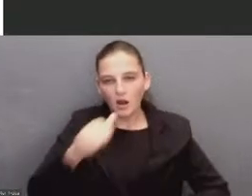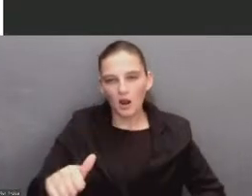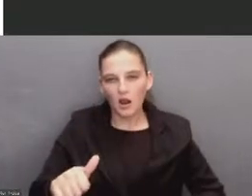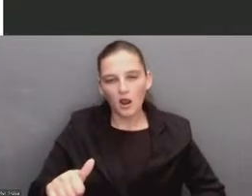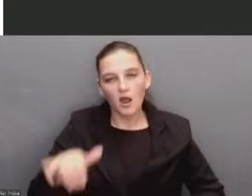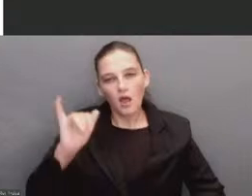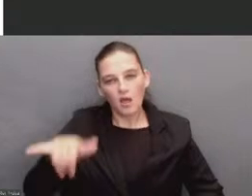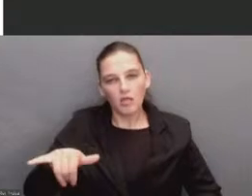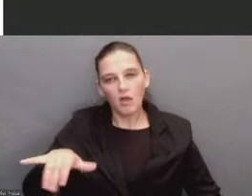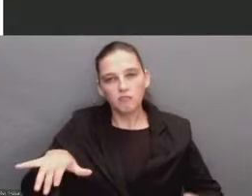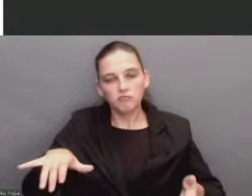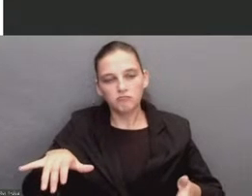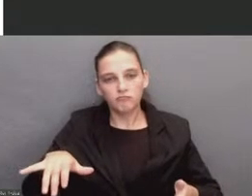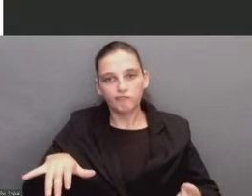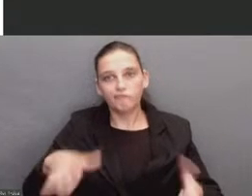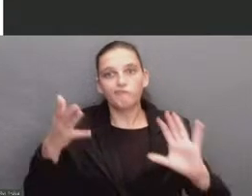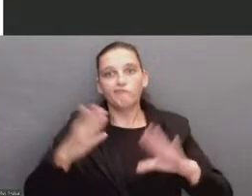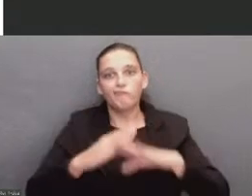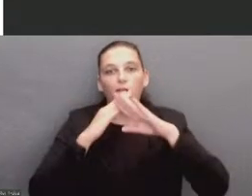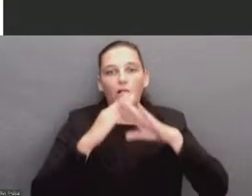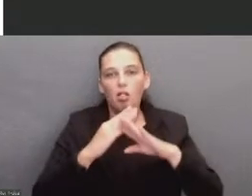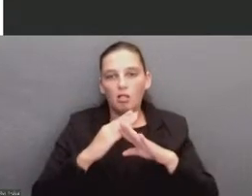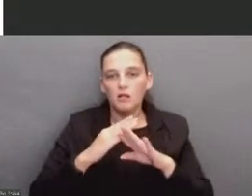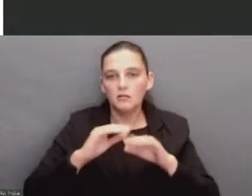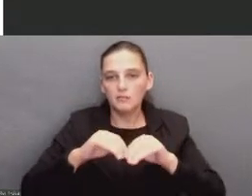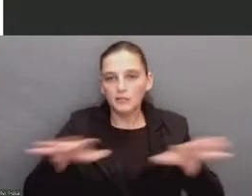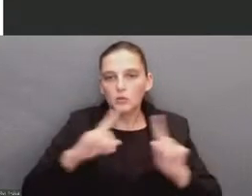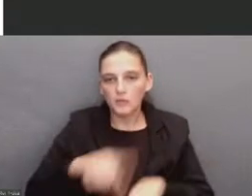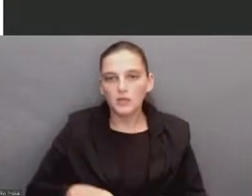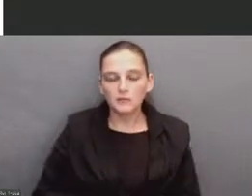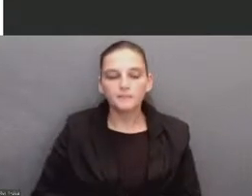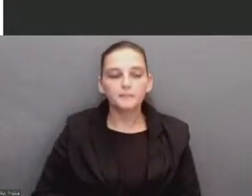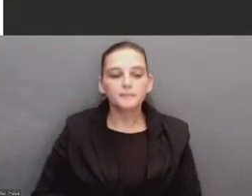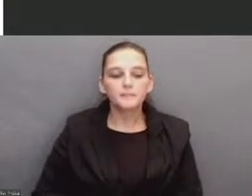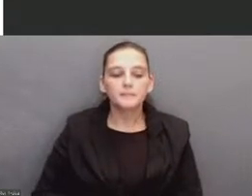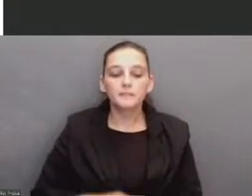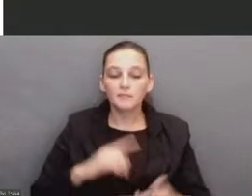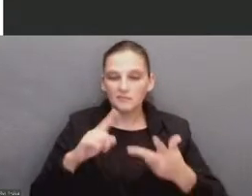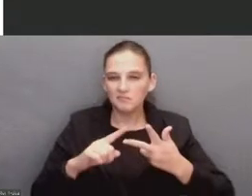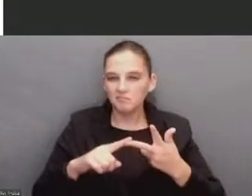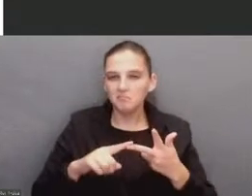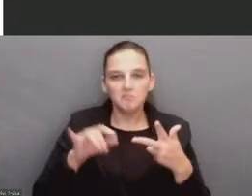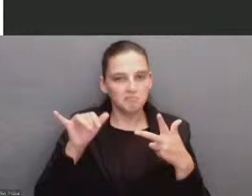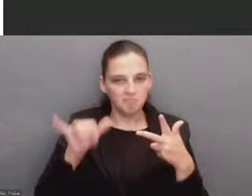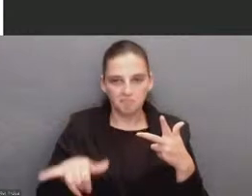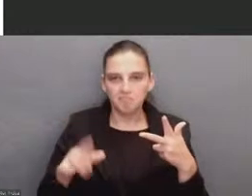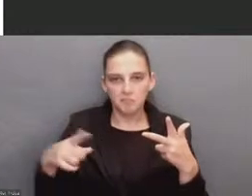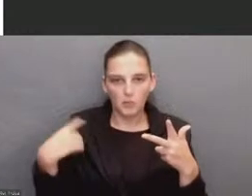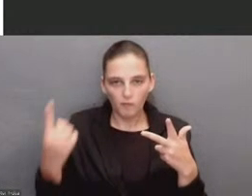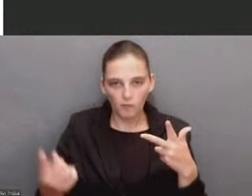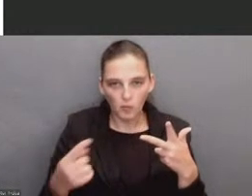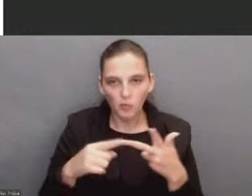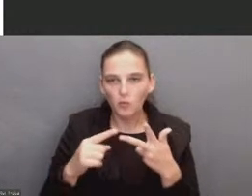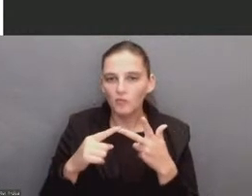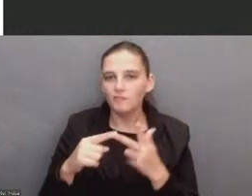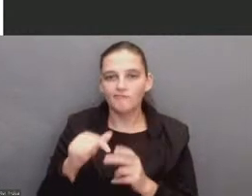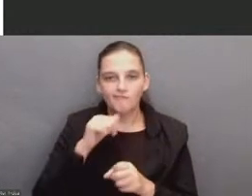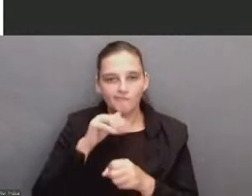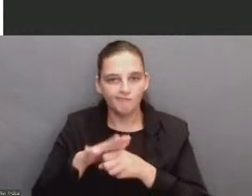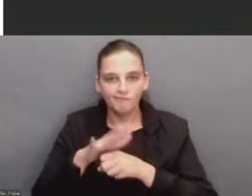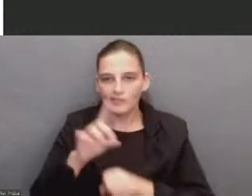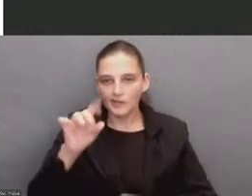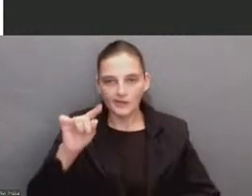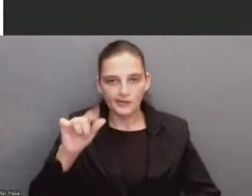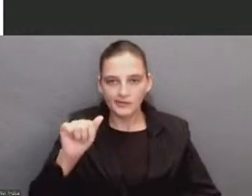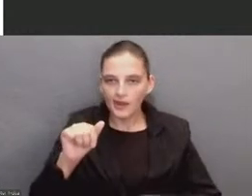response. Problem statement 3, again, has been brought up before, talking about the lack of a data infrastructure,